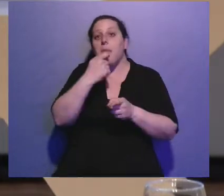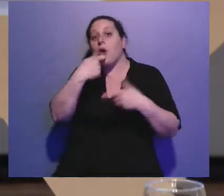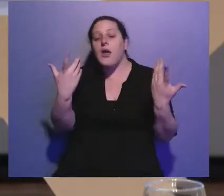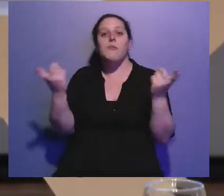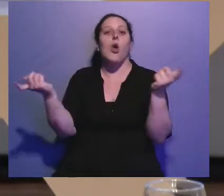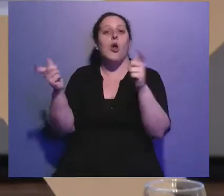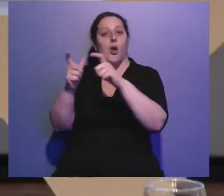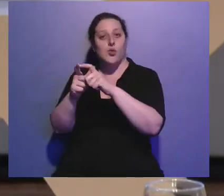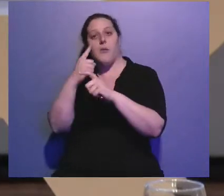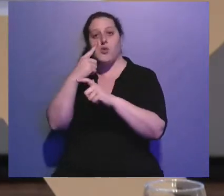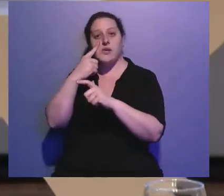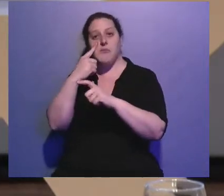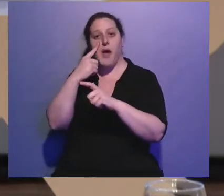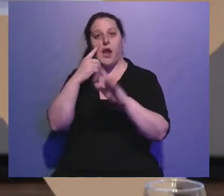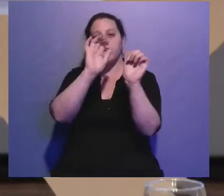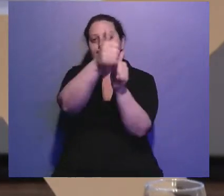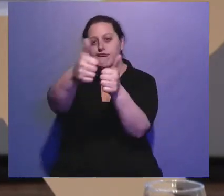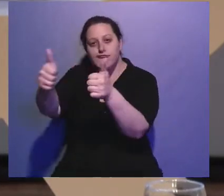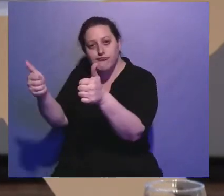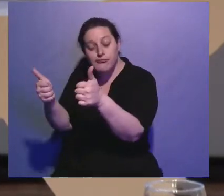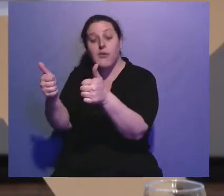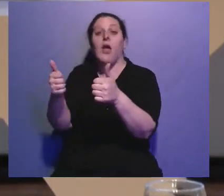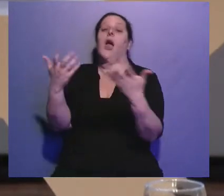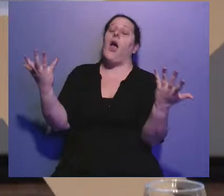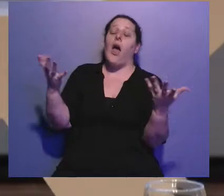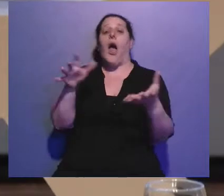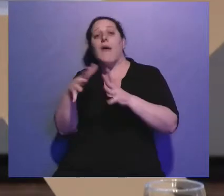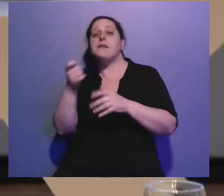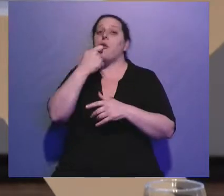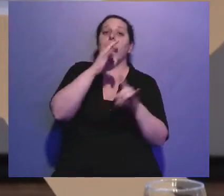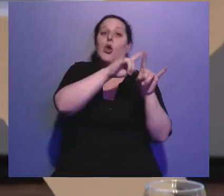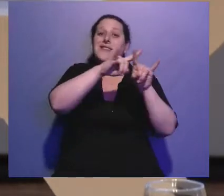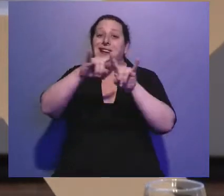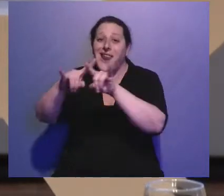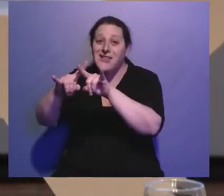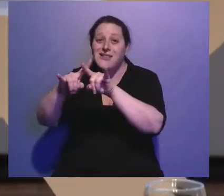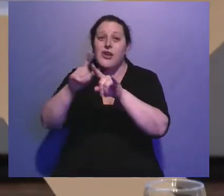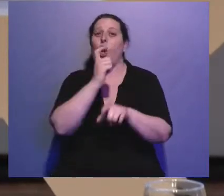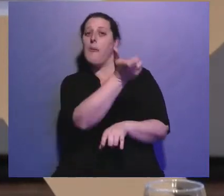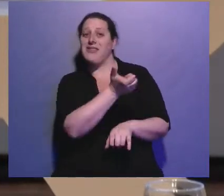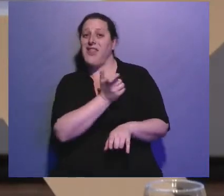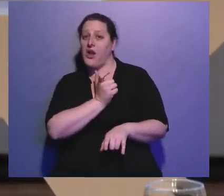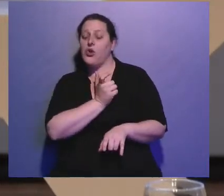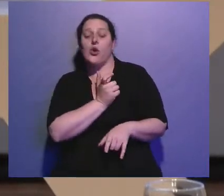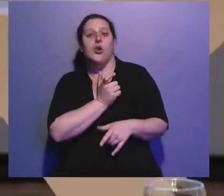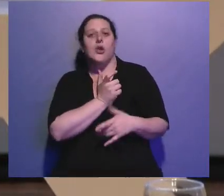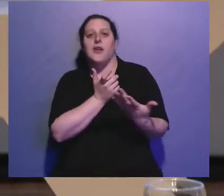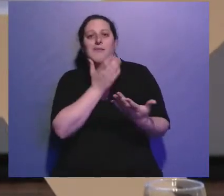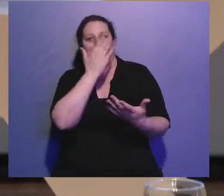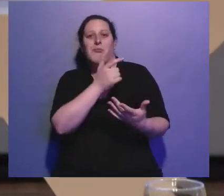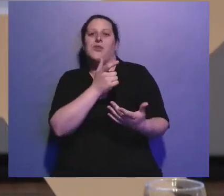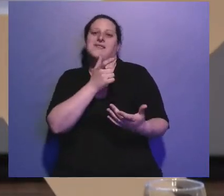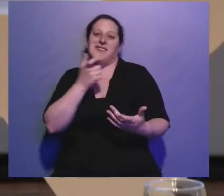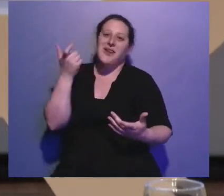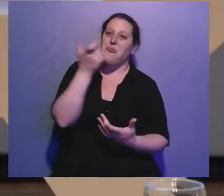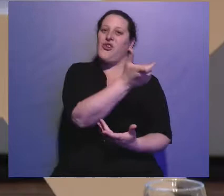in online, they never got even a form letter to say that it had been received. There was never a summary of the feedback to show